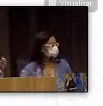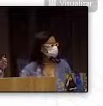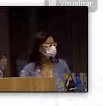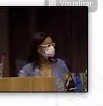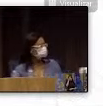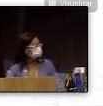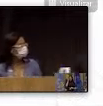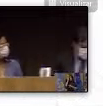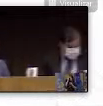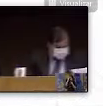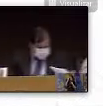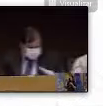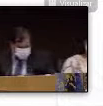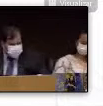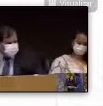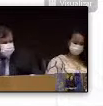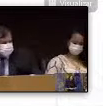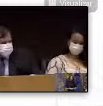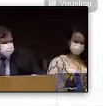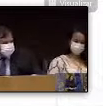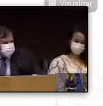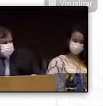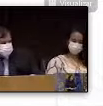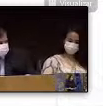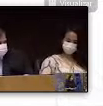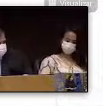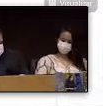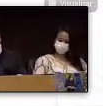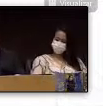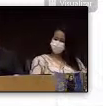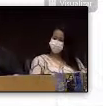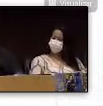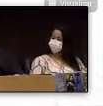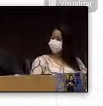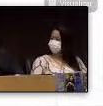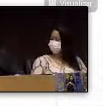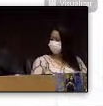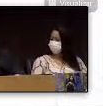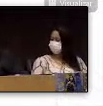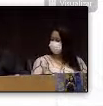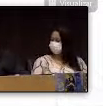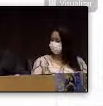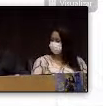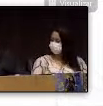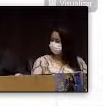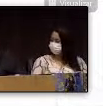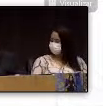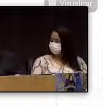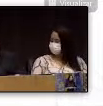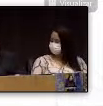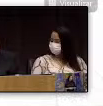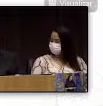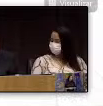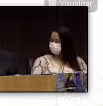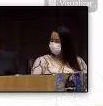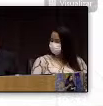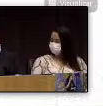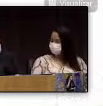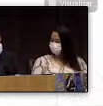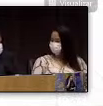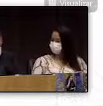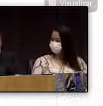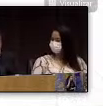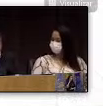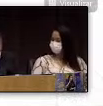Well, thank you, França. Now we are going to leave the questions for the end, and we're